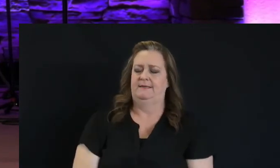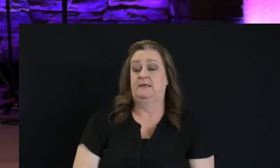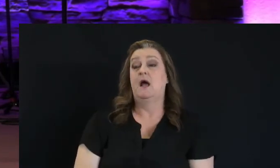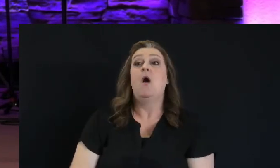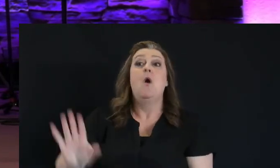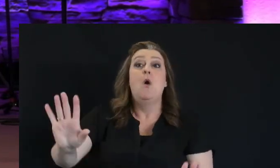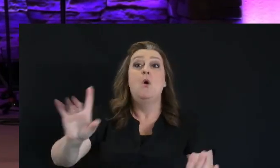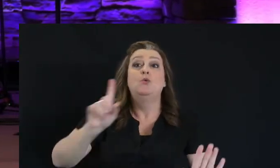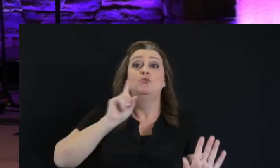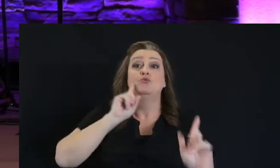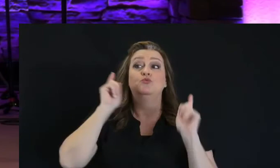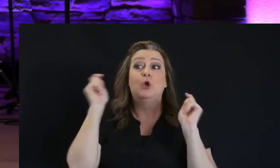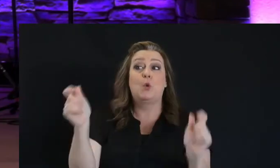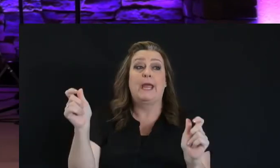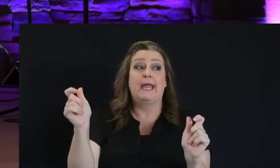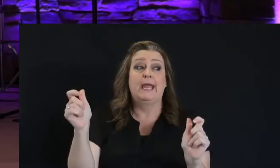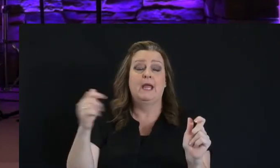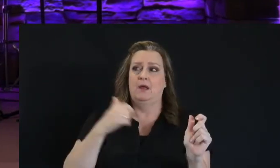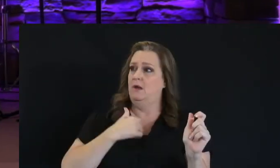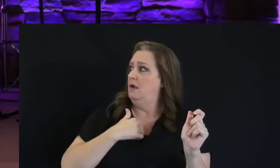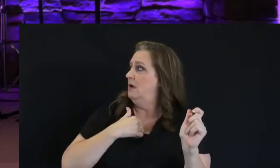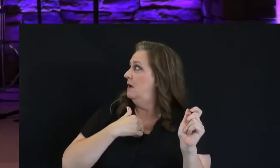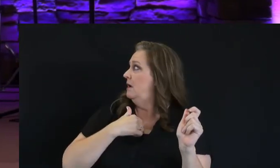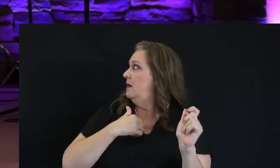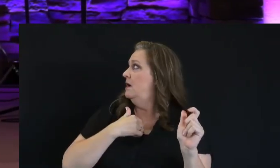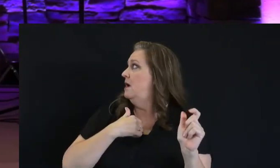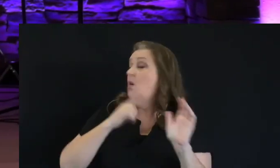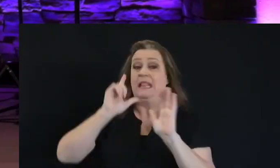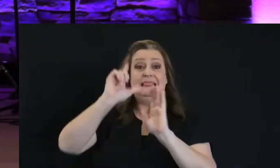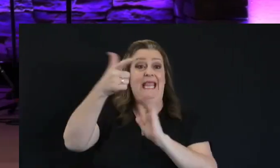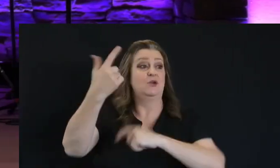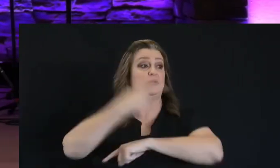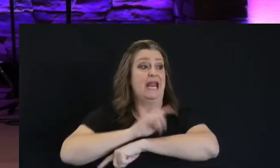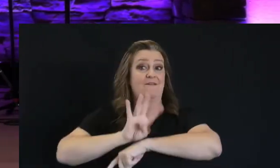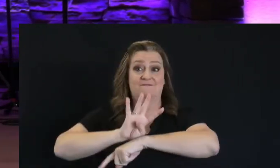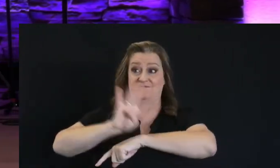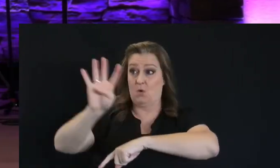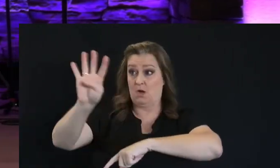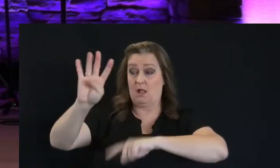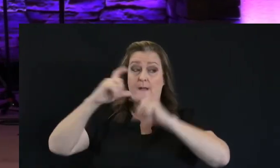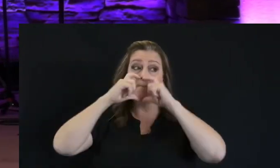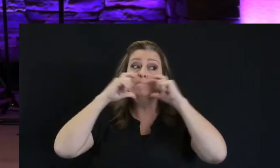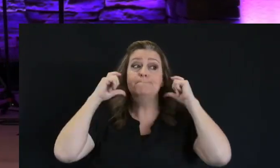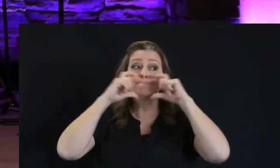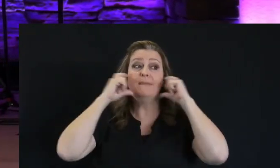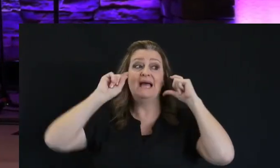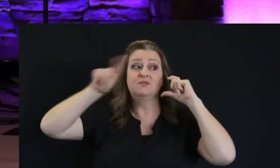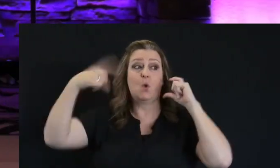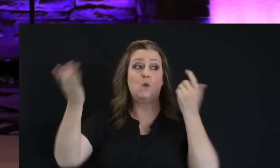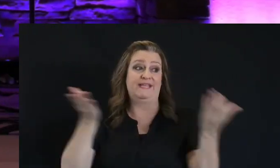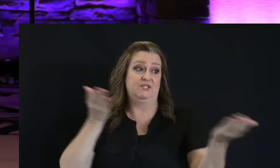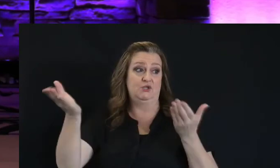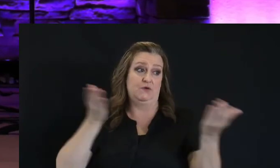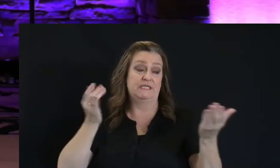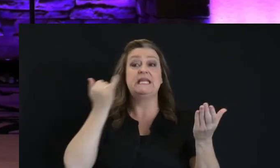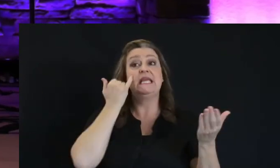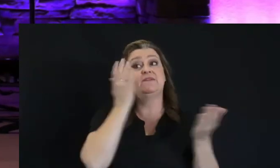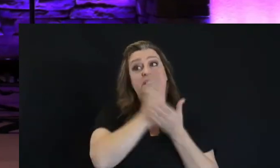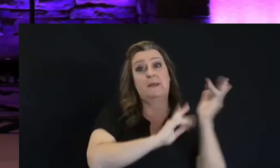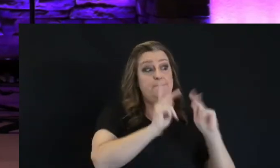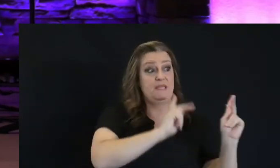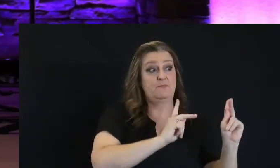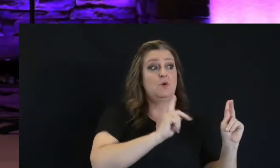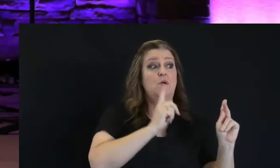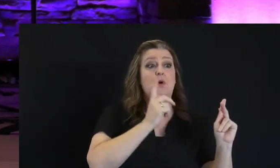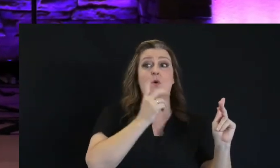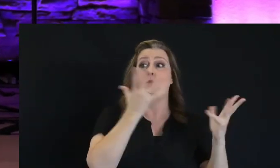Hey, real quick, we have a mask-only service later on today at 4 o'clock on the plaza. You're welcome to bring people that might need that service,